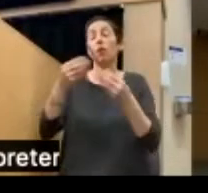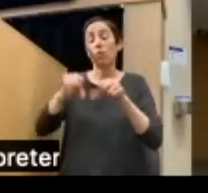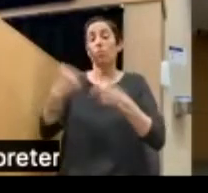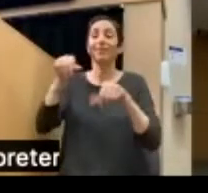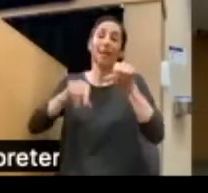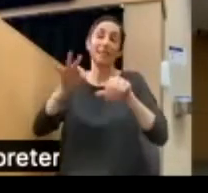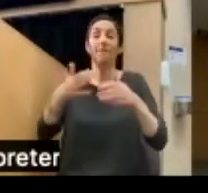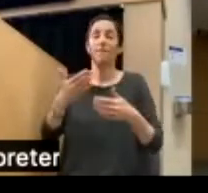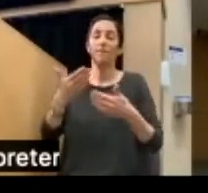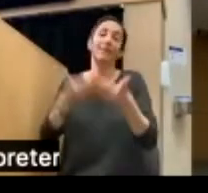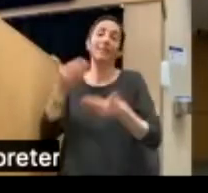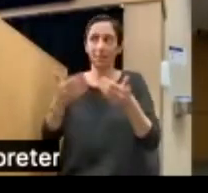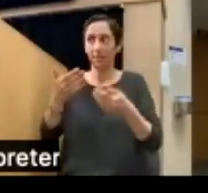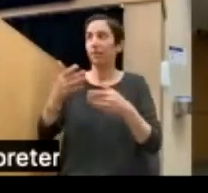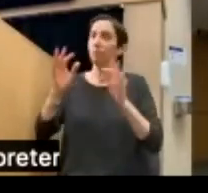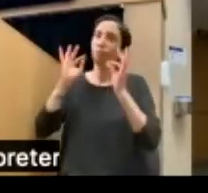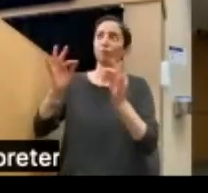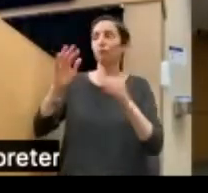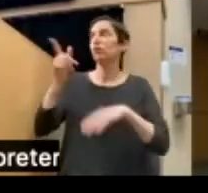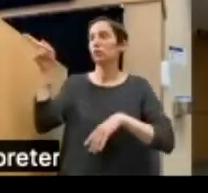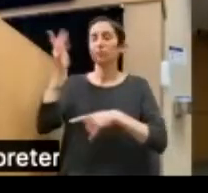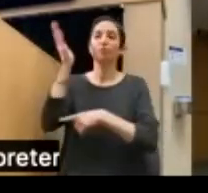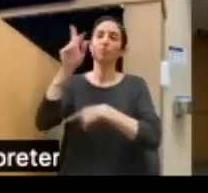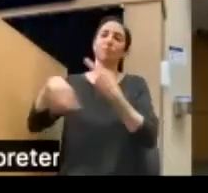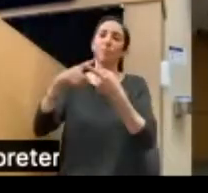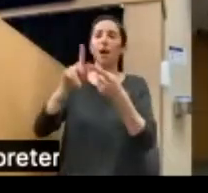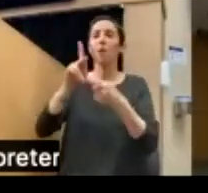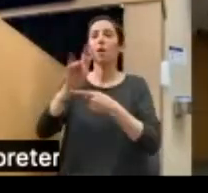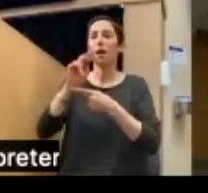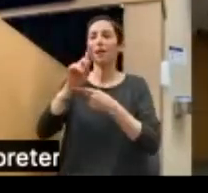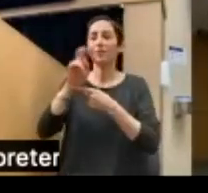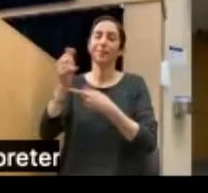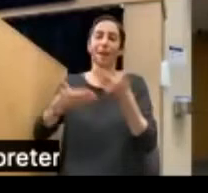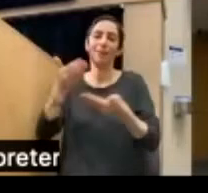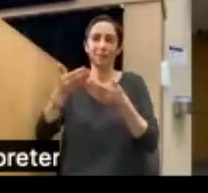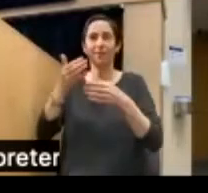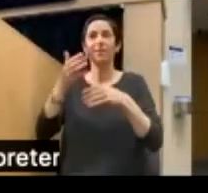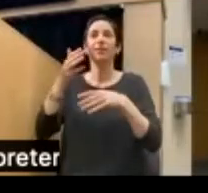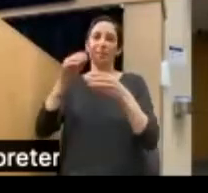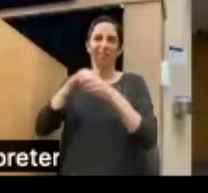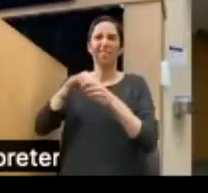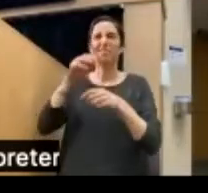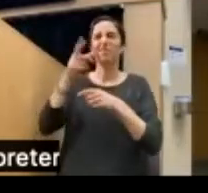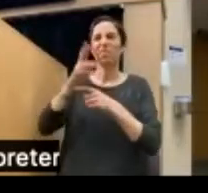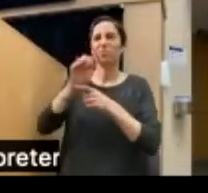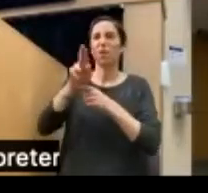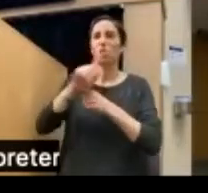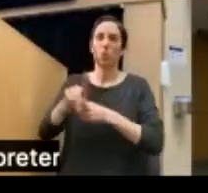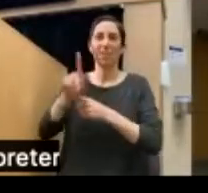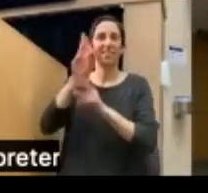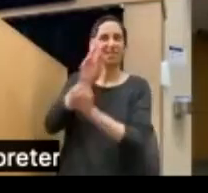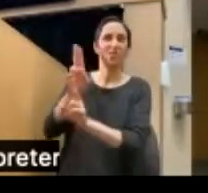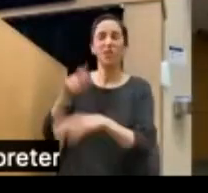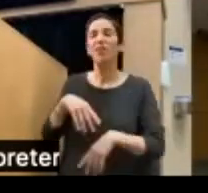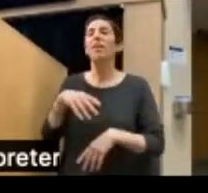coming to speak about the benefits of kindness in Dr. Meyerowitz's honor. Dr. Harding, we appreciate your patience with us as this is the third date